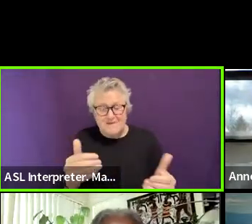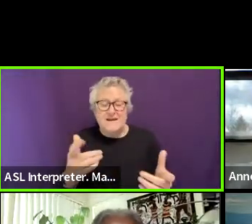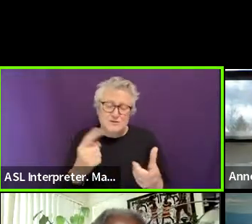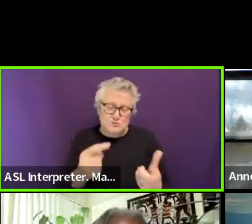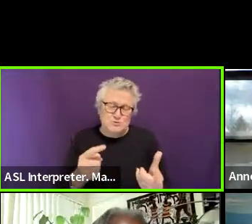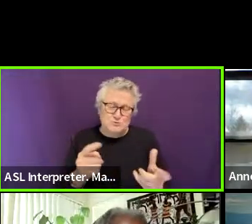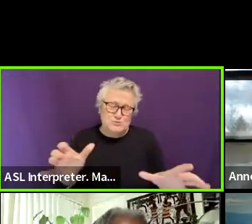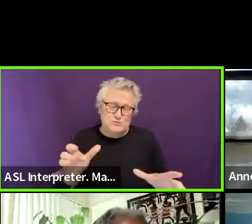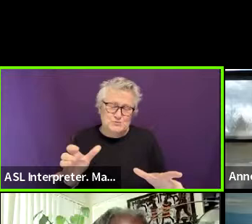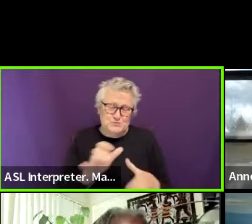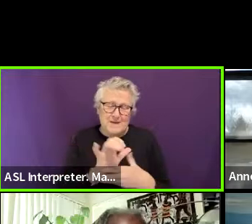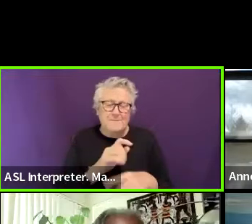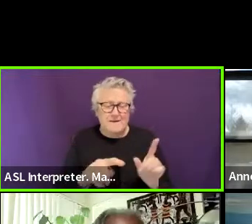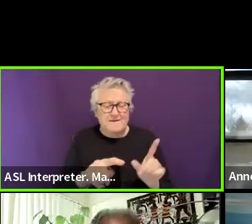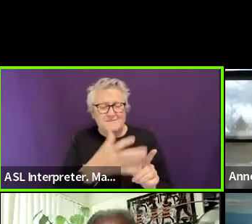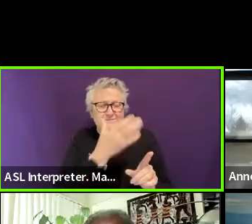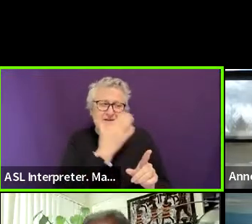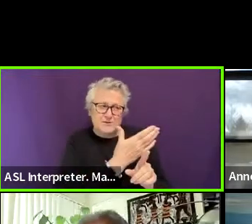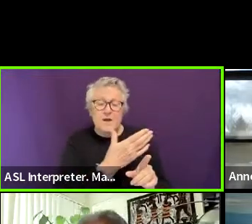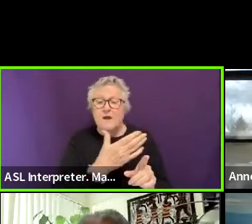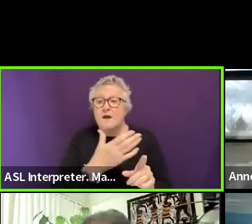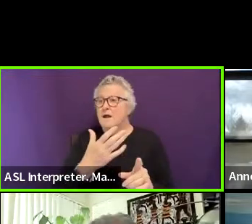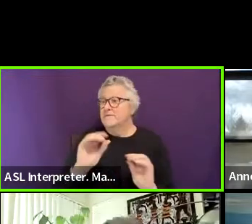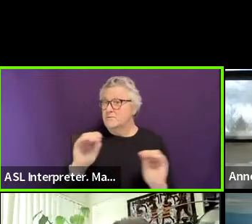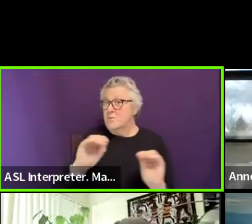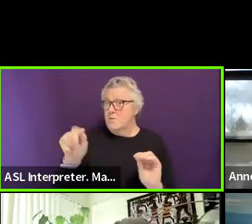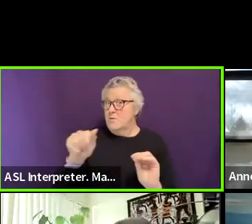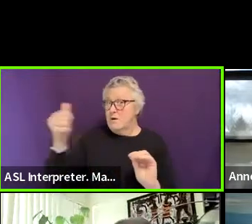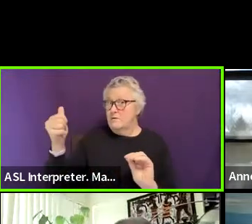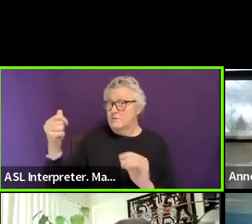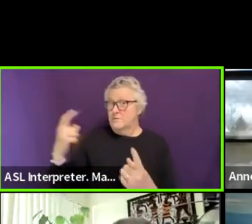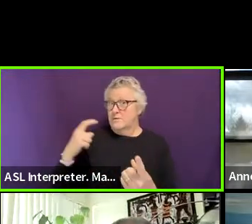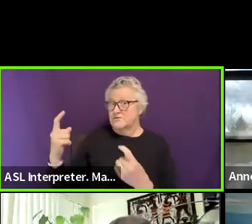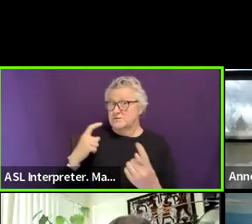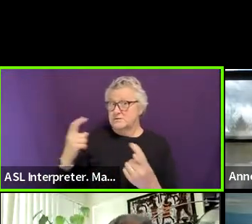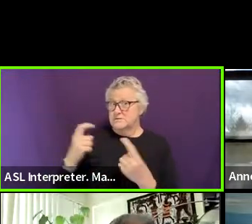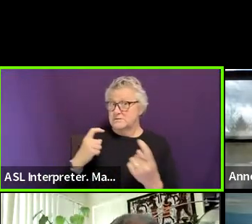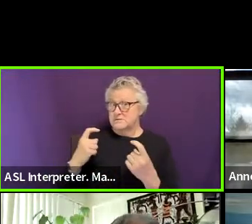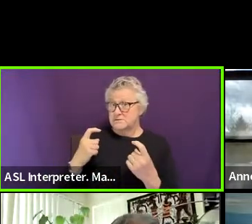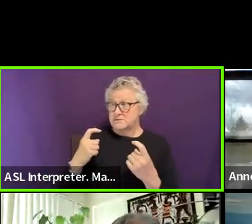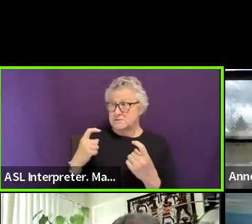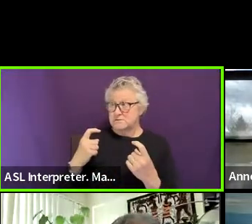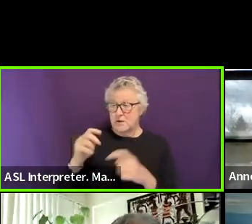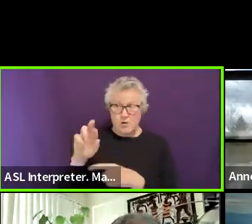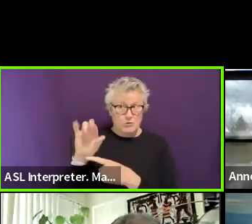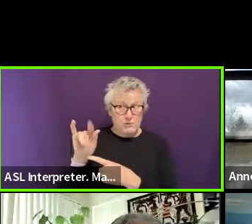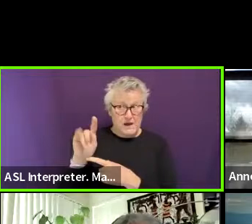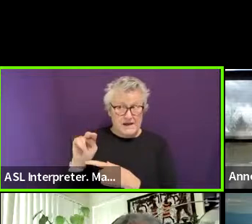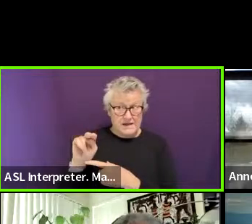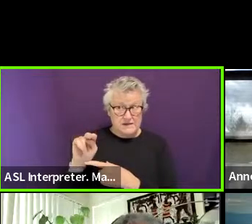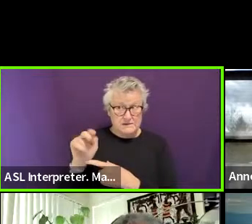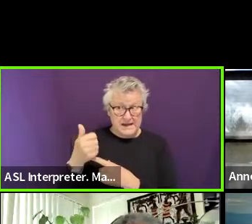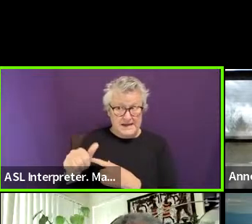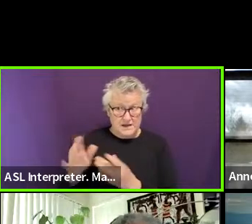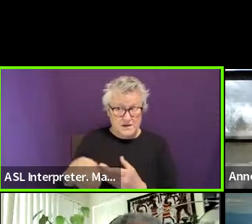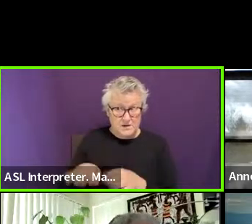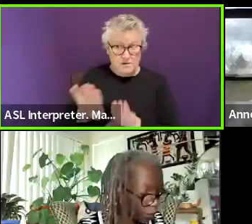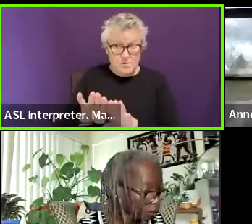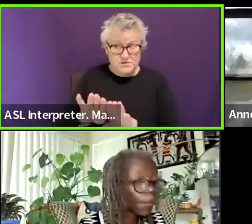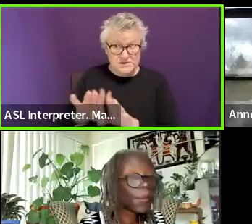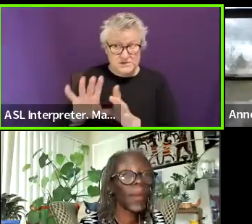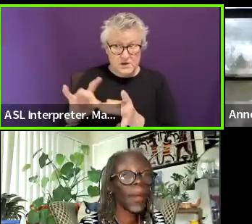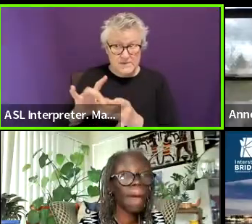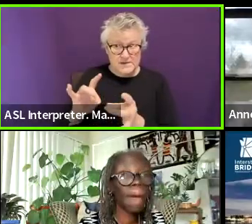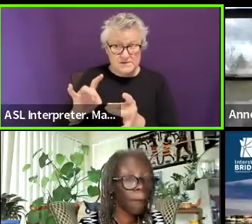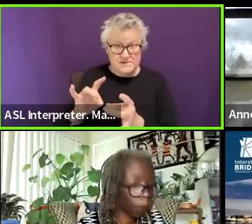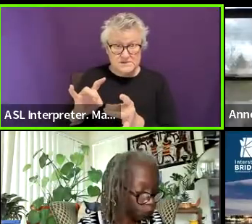So if there are no other questions, Ryan, do you have any closing comments? And if not, we will just move on